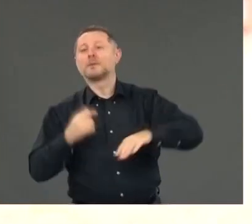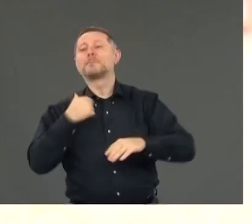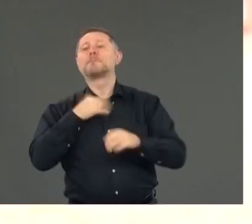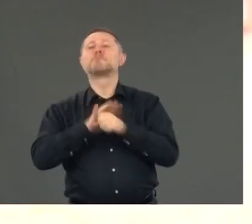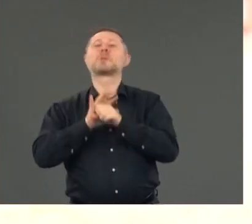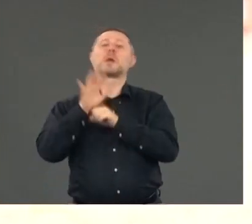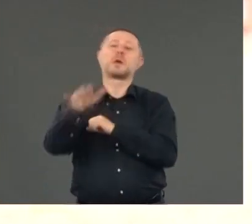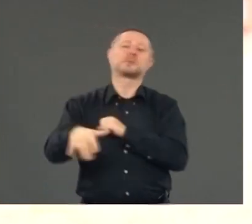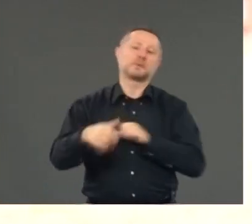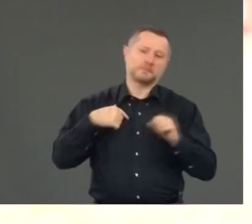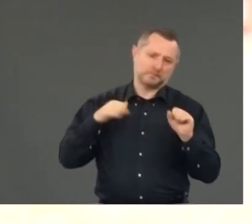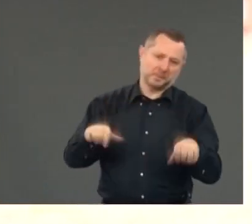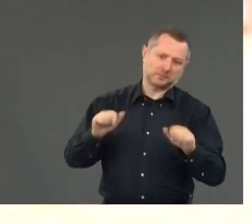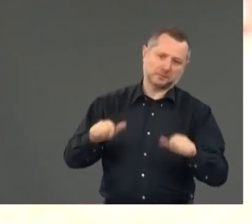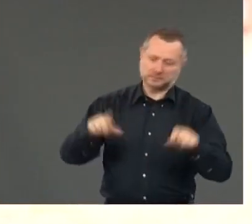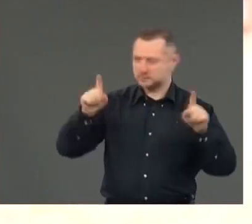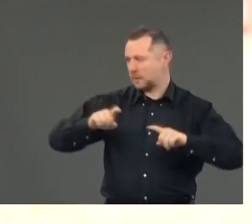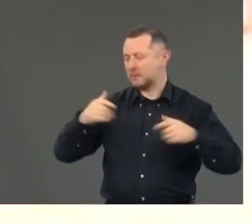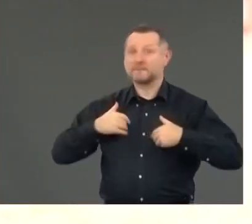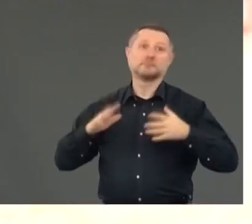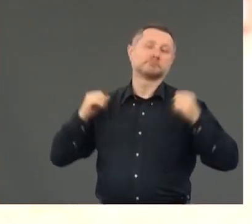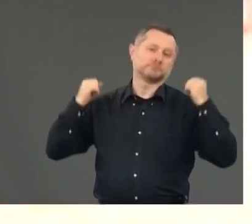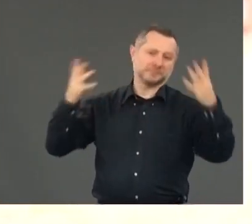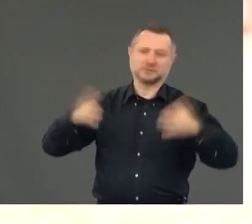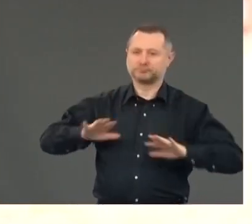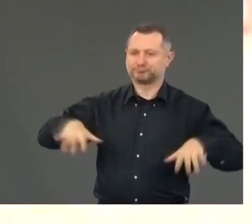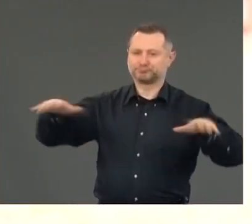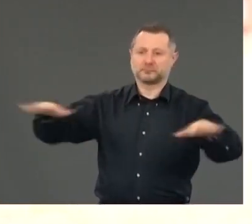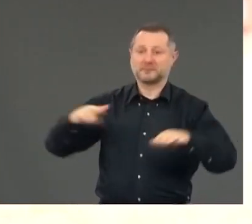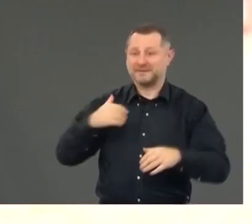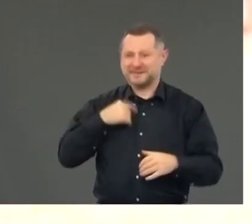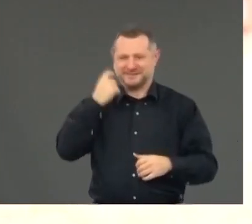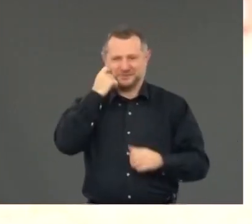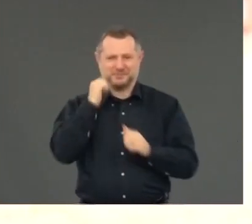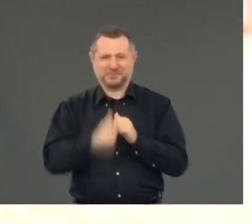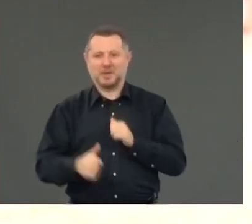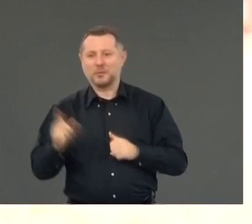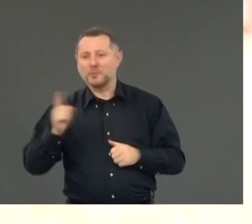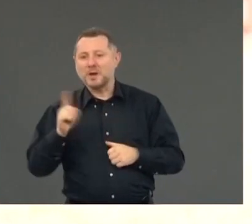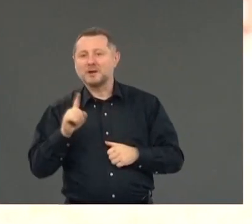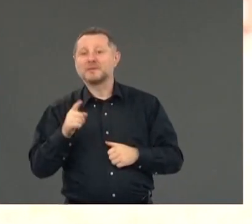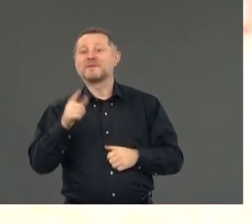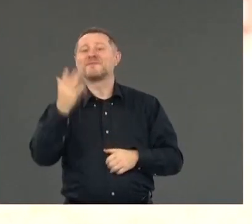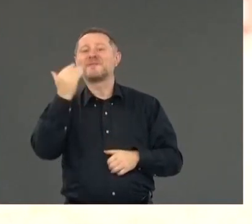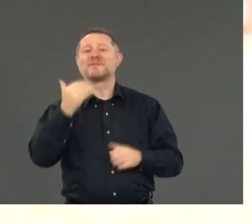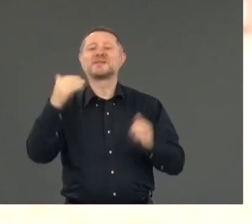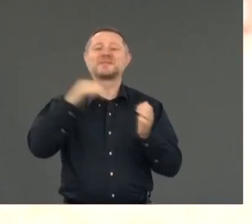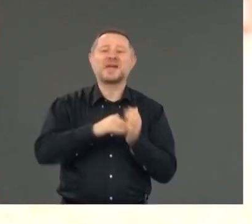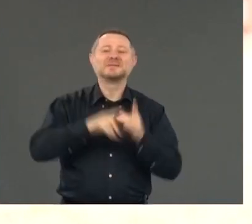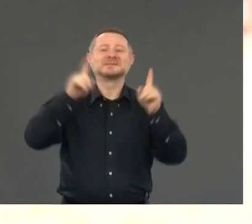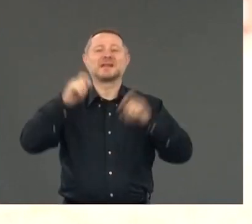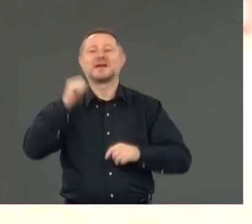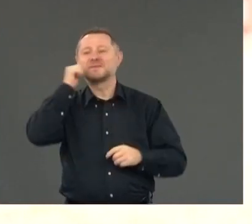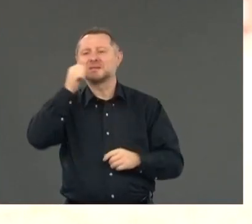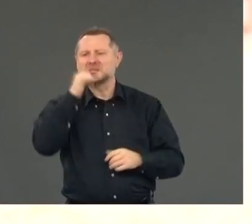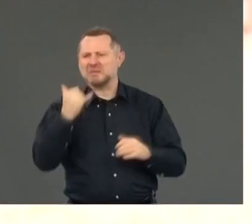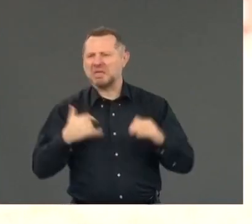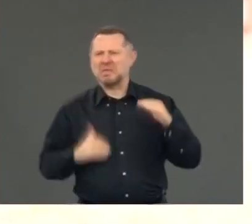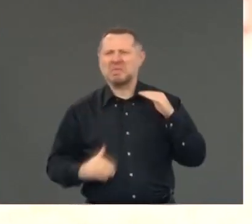capacity. We have drive-ins. I just passed one. We can do 15,000 tests a day. We're only doing 5,000 tests a